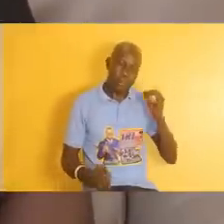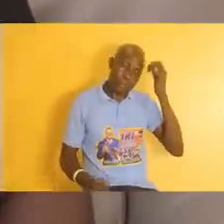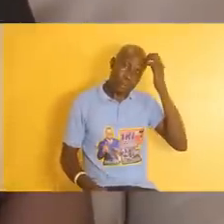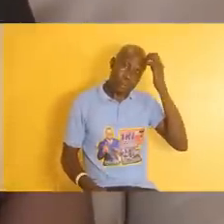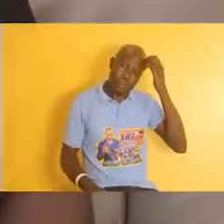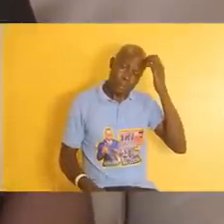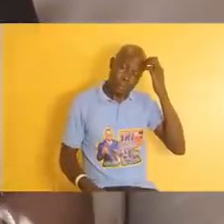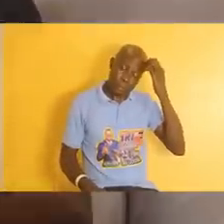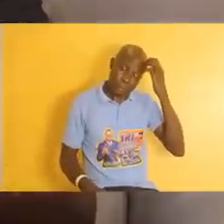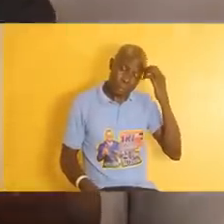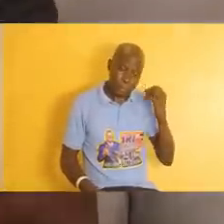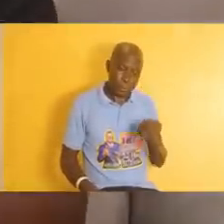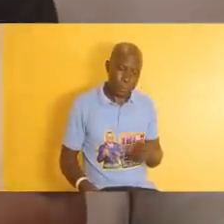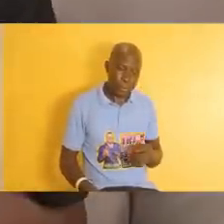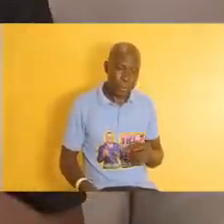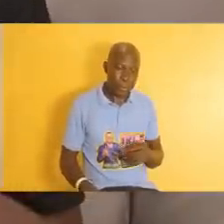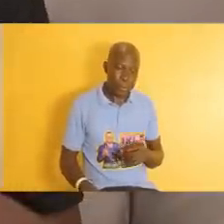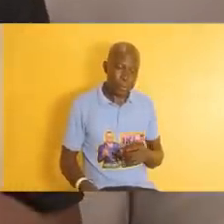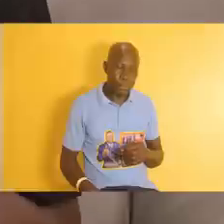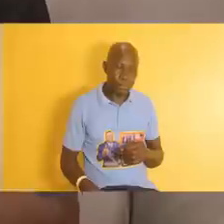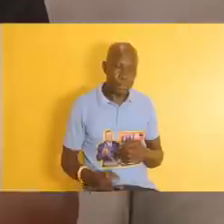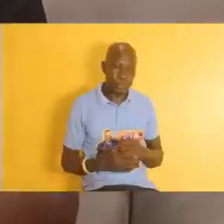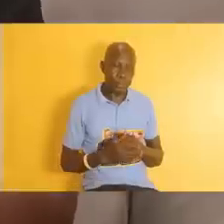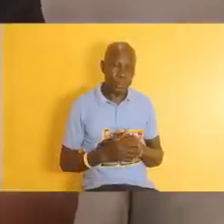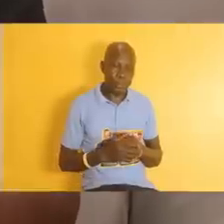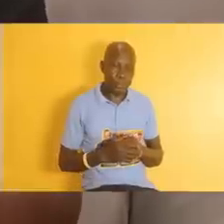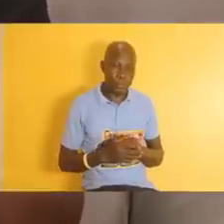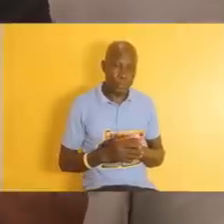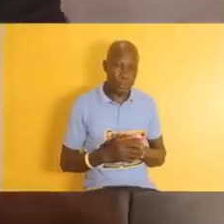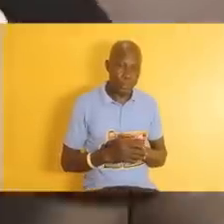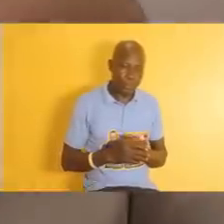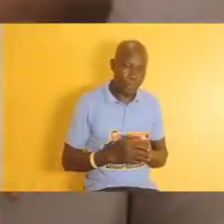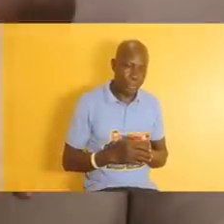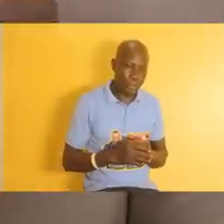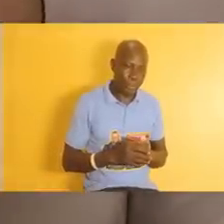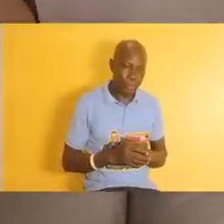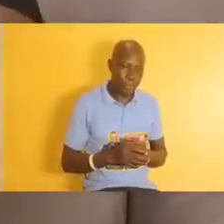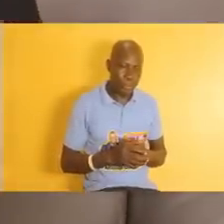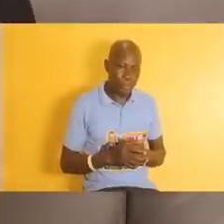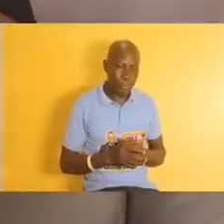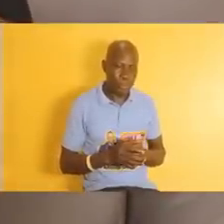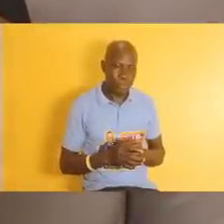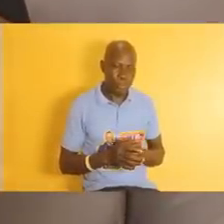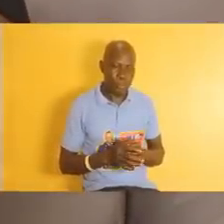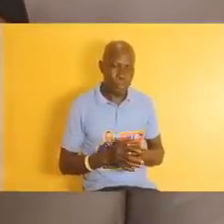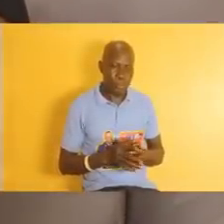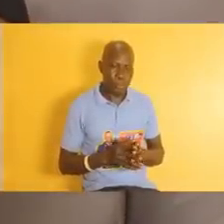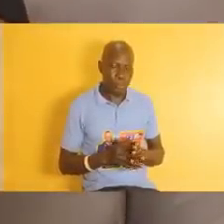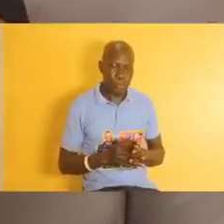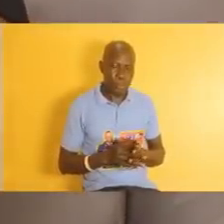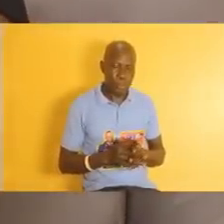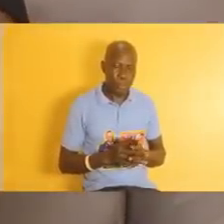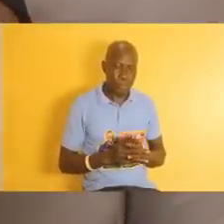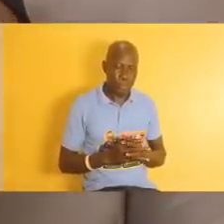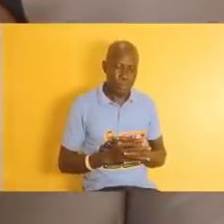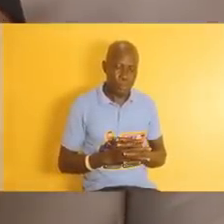fi gbẹ́nàgbẹ́nà mẹ́rin kan mi. Oh yes. Nígbà náà ni mo wí pé kí ni àwọn wọ̀nyí wá ṣe. Ó sì sọ wí pé àwọn wọ̀nyí ni ìwo tí ó